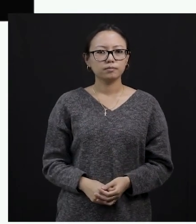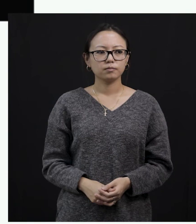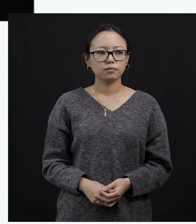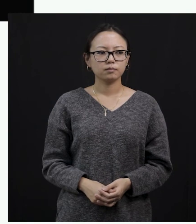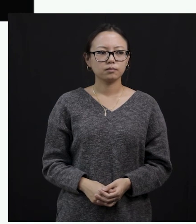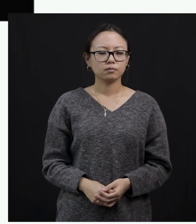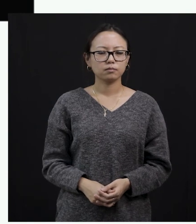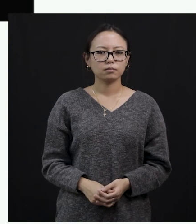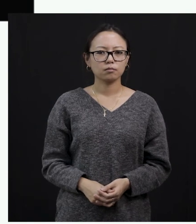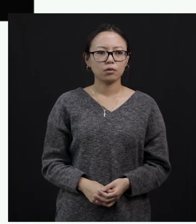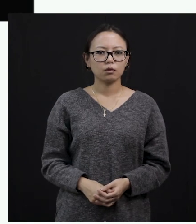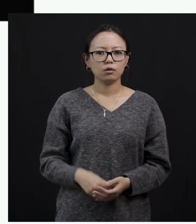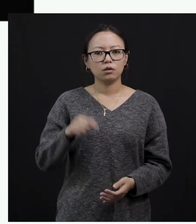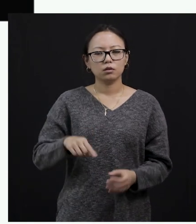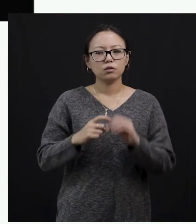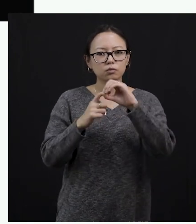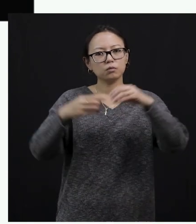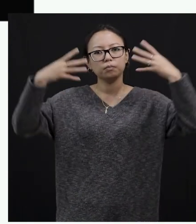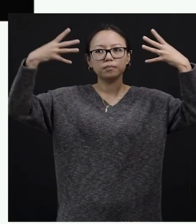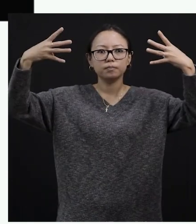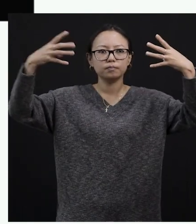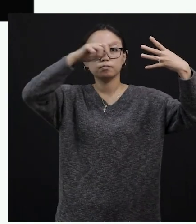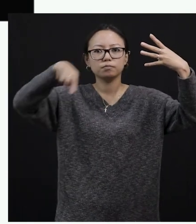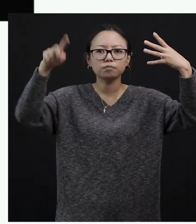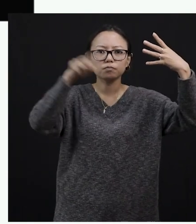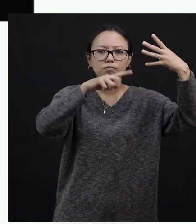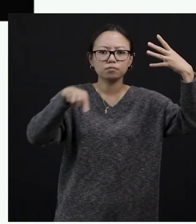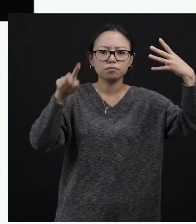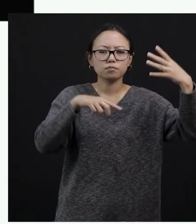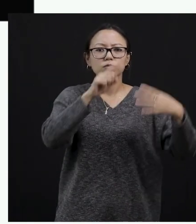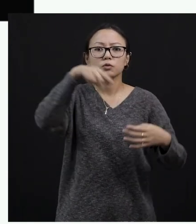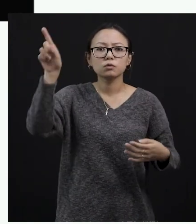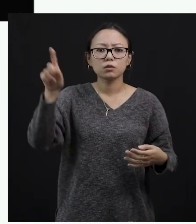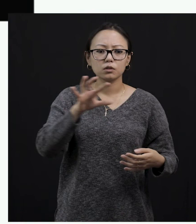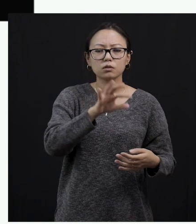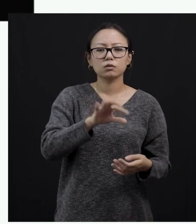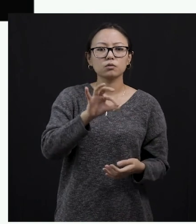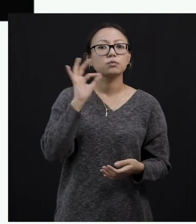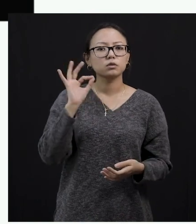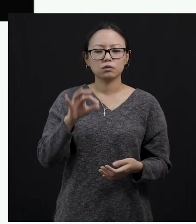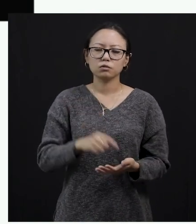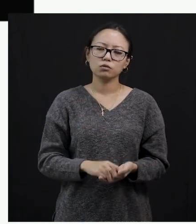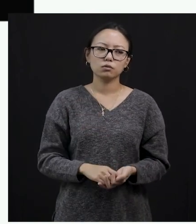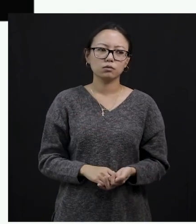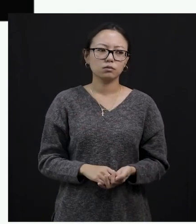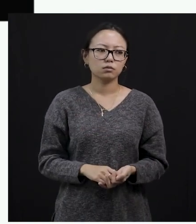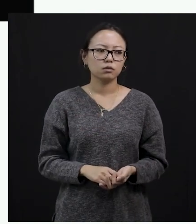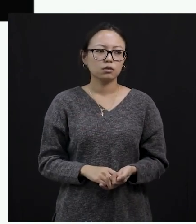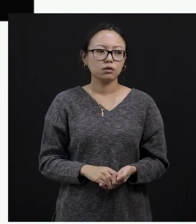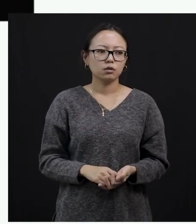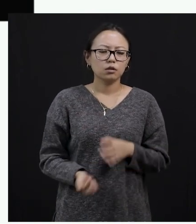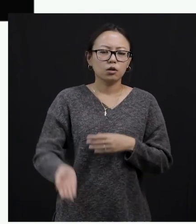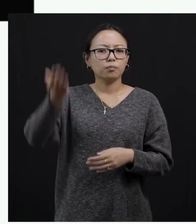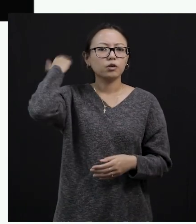people. Now match the column. Earliest means of communication is pigeons, right? People were